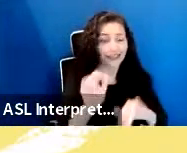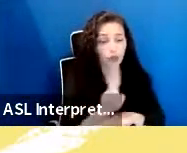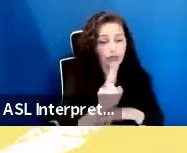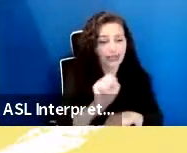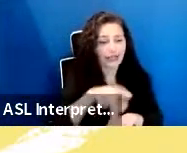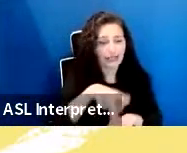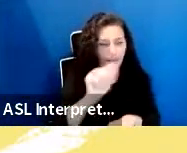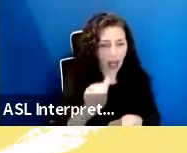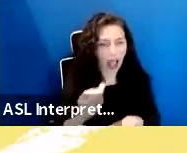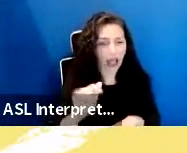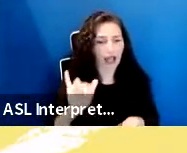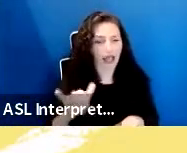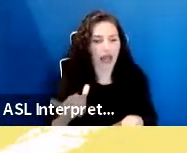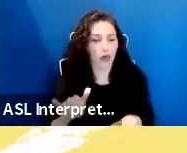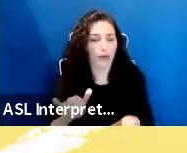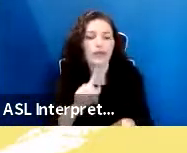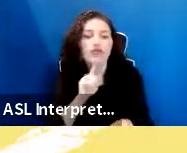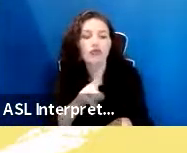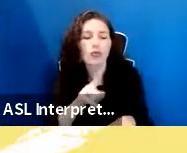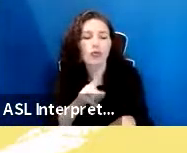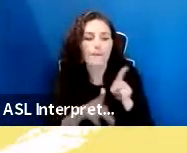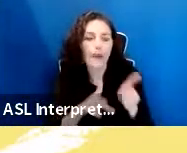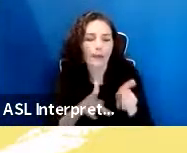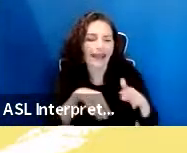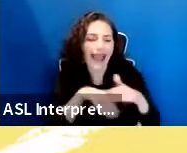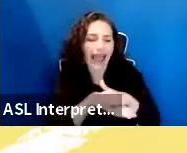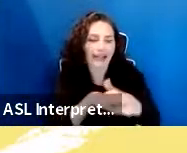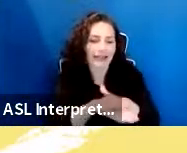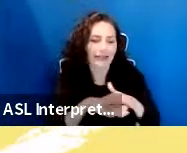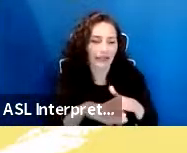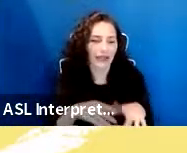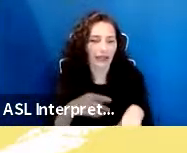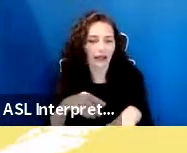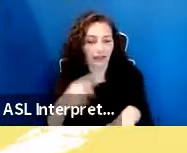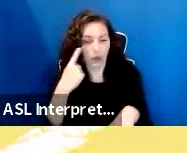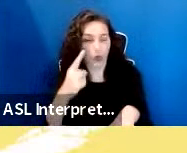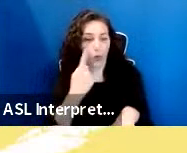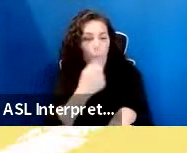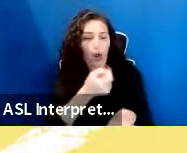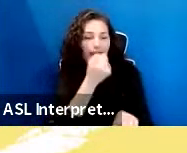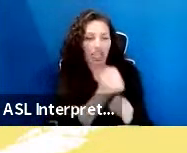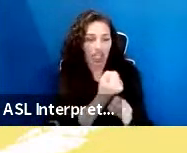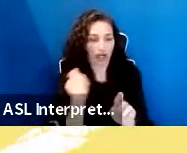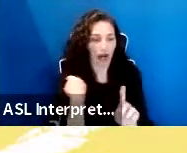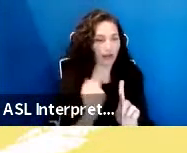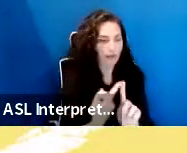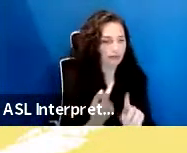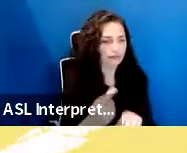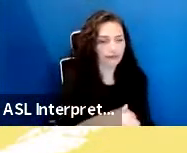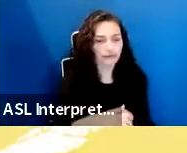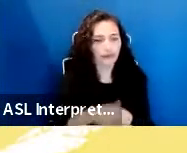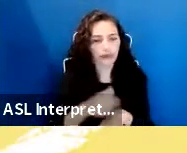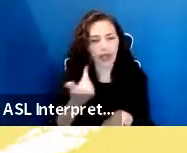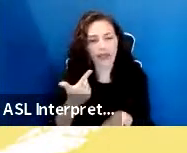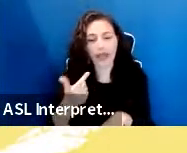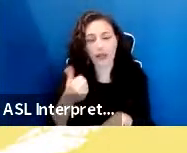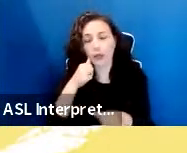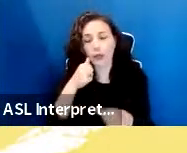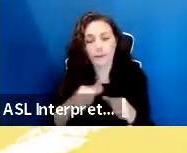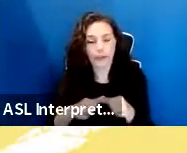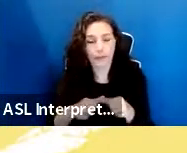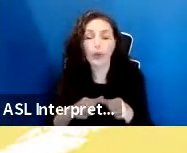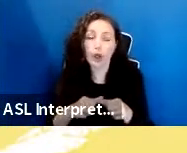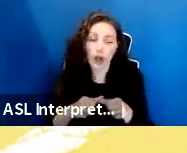for up to a year. A big reminder, subsequent use beyond the included exhibition rights will